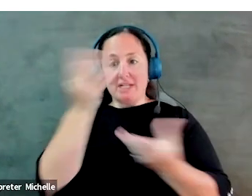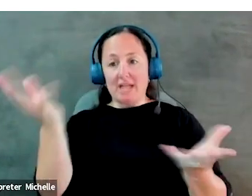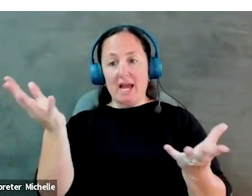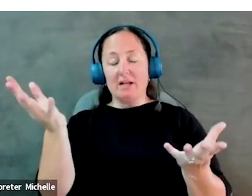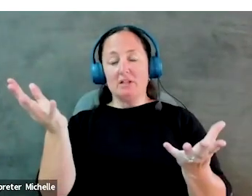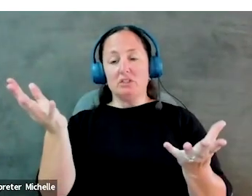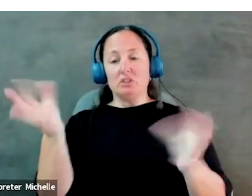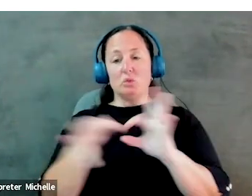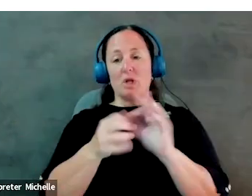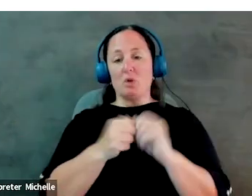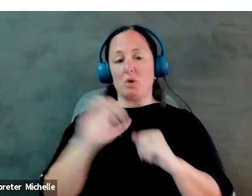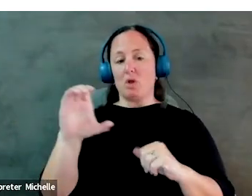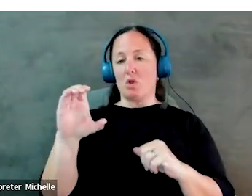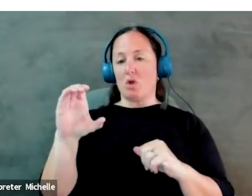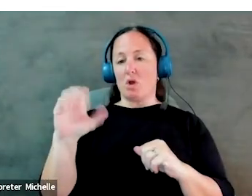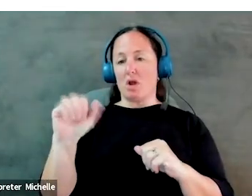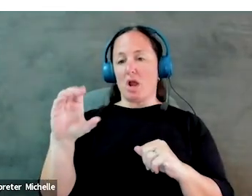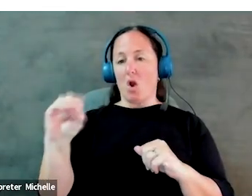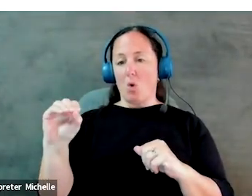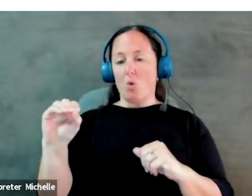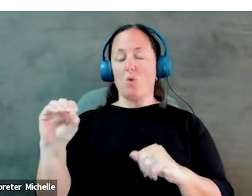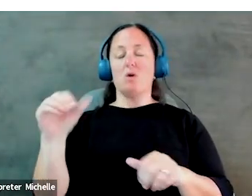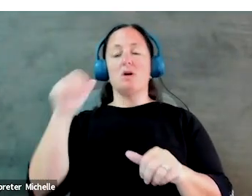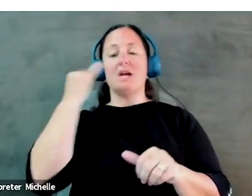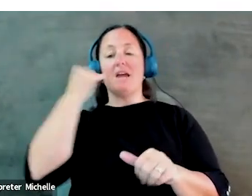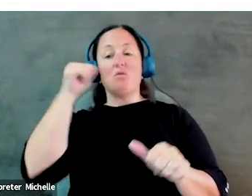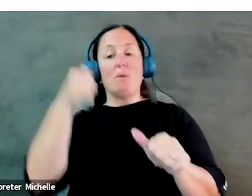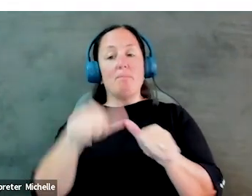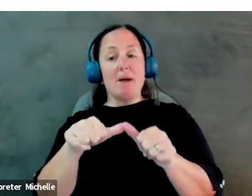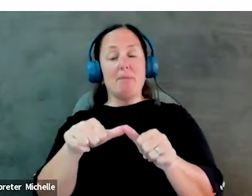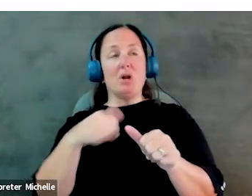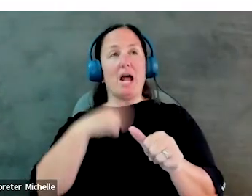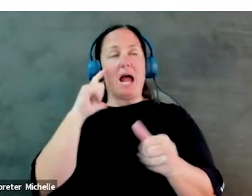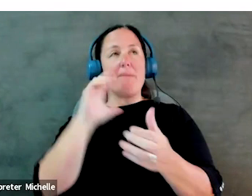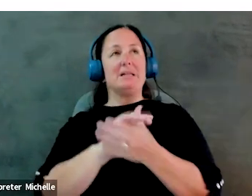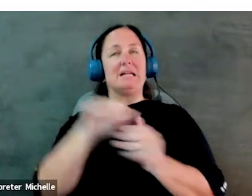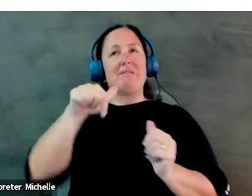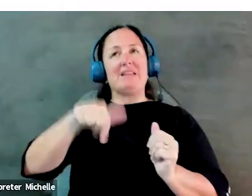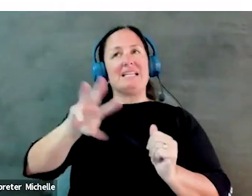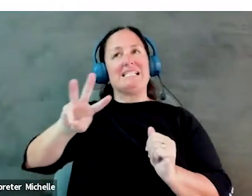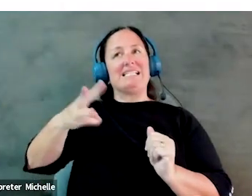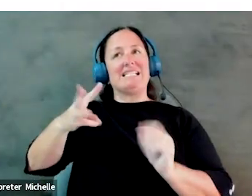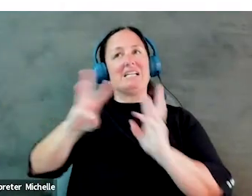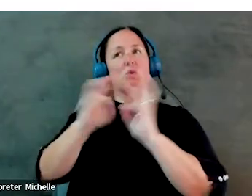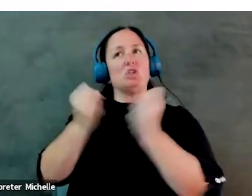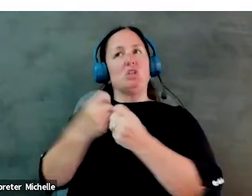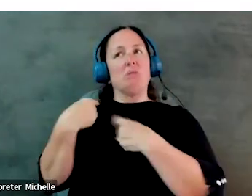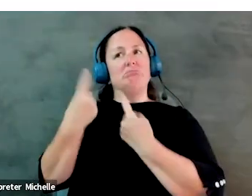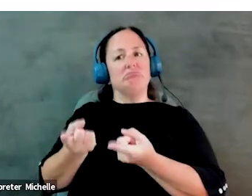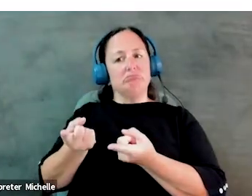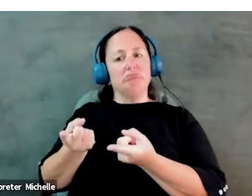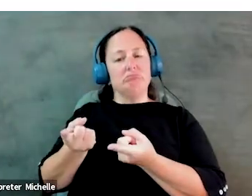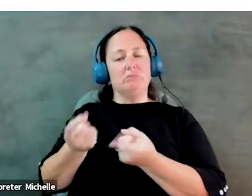knowledge regarding to cocoa. And if you remember, this is, I believe, the sixth webinar that we have